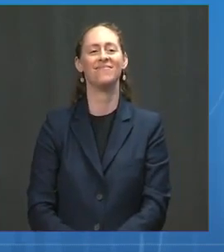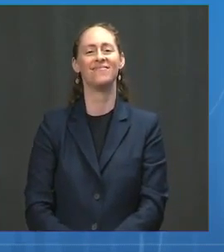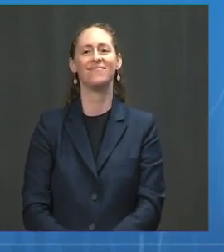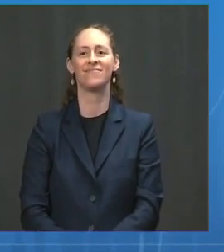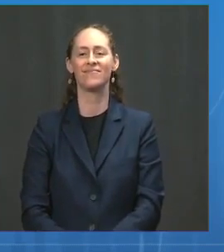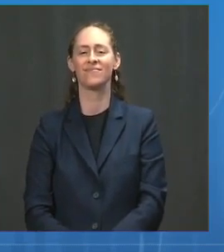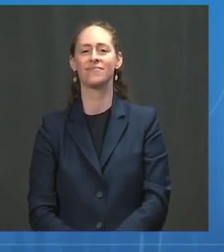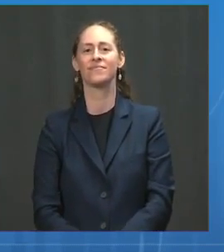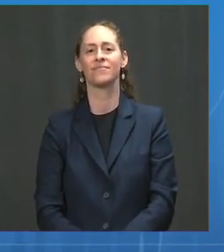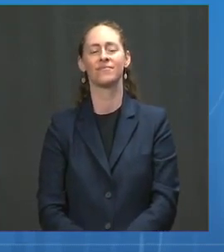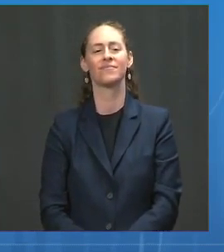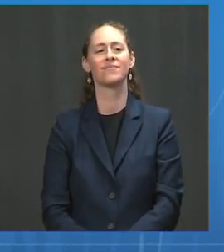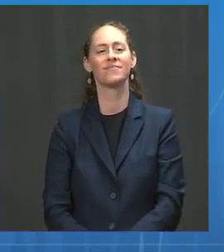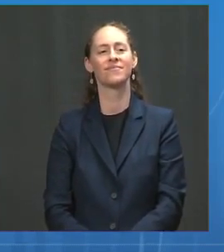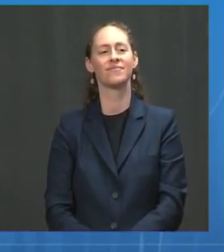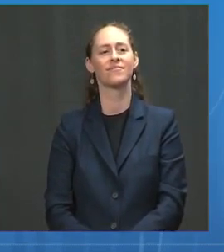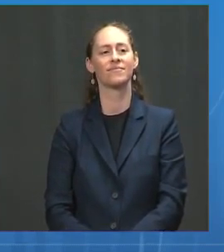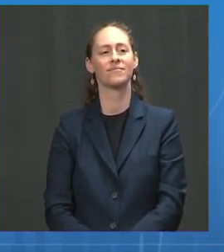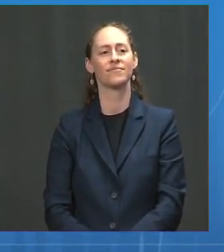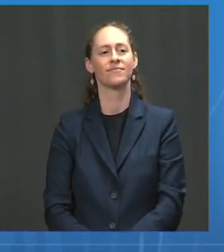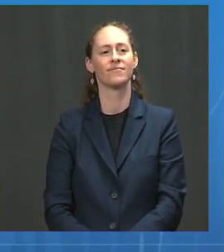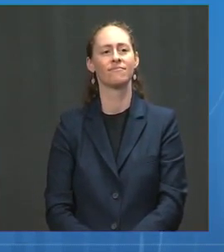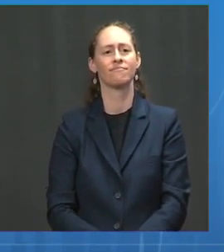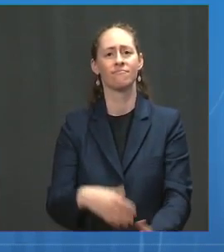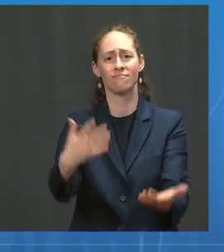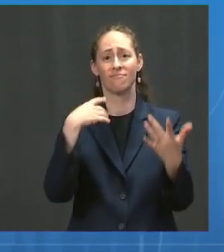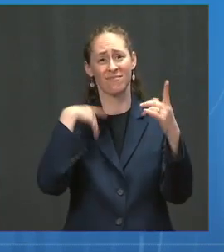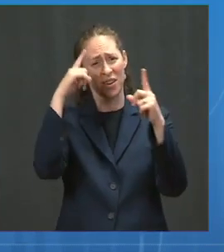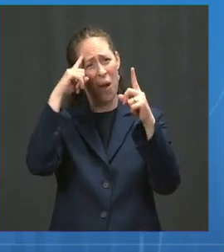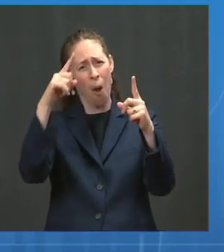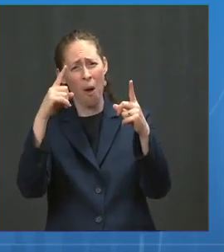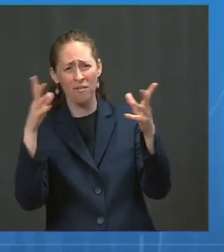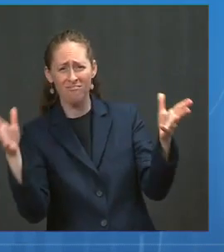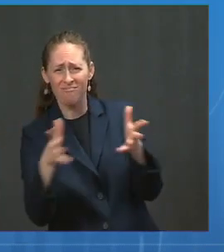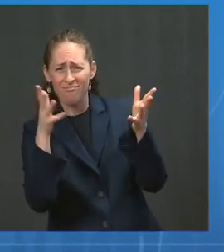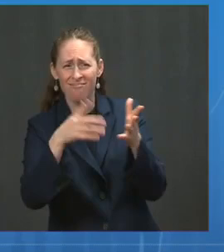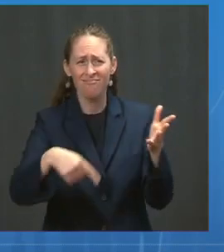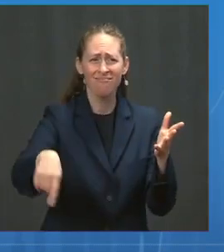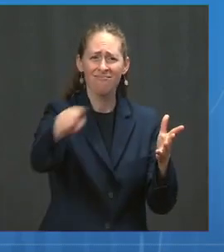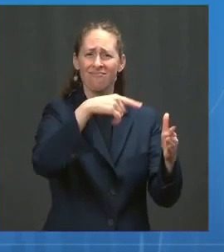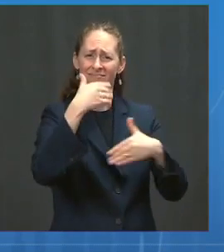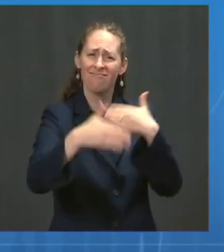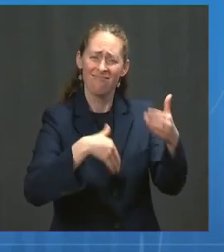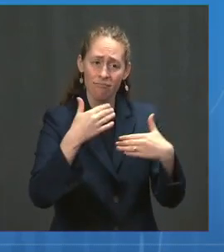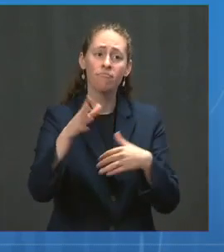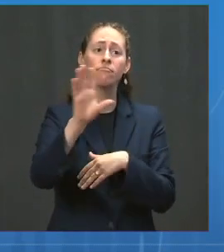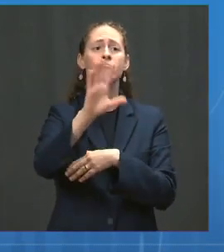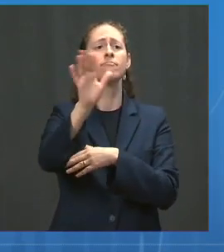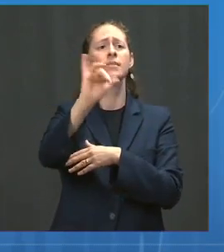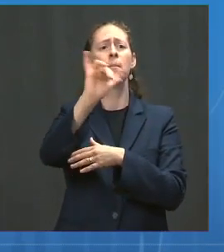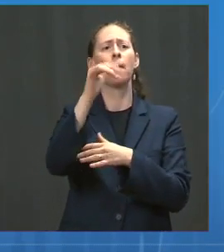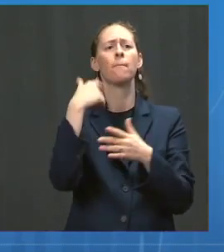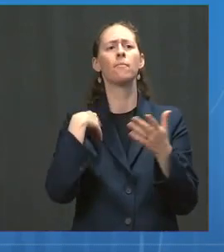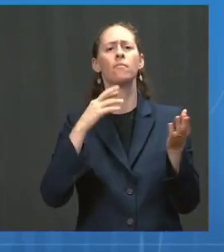In addition to getting more shots in arms, we are spurring action on vaccination requirements.